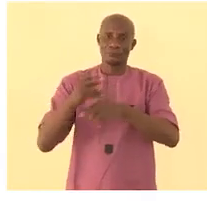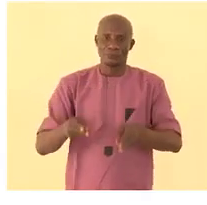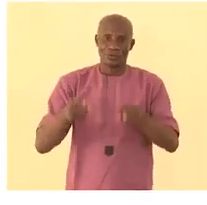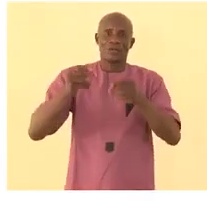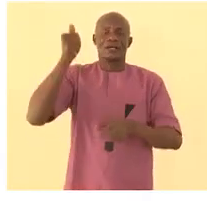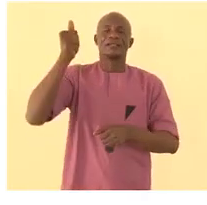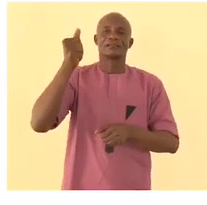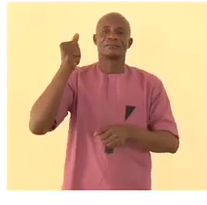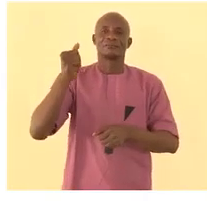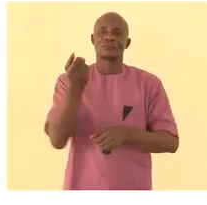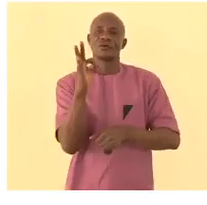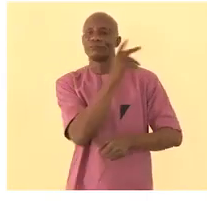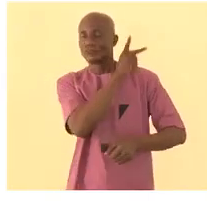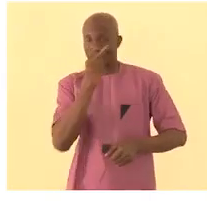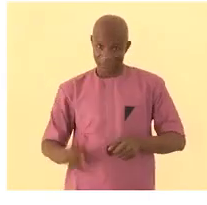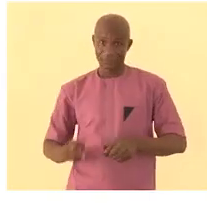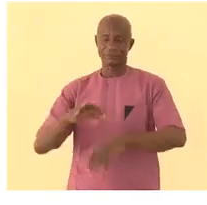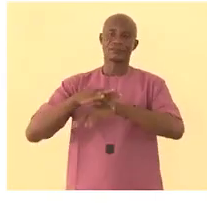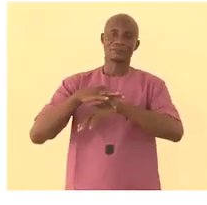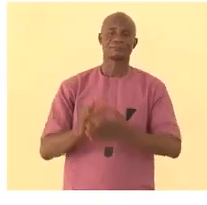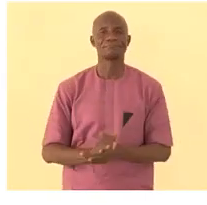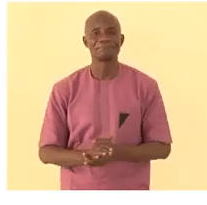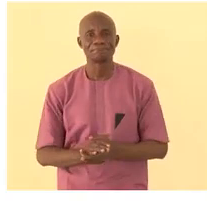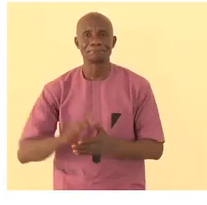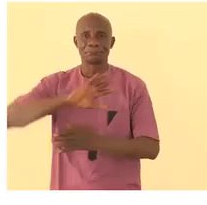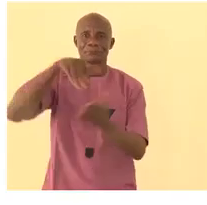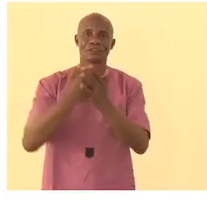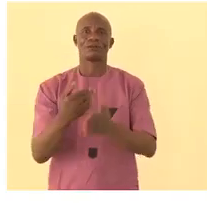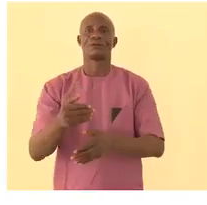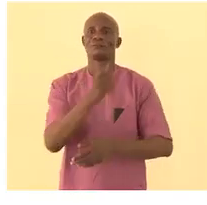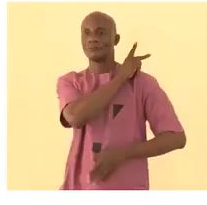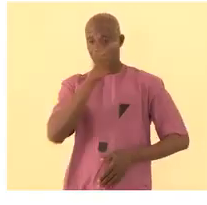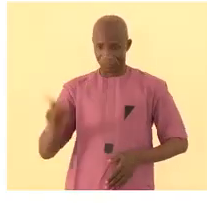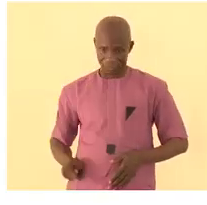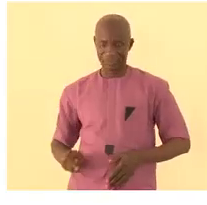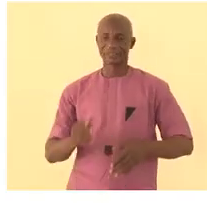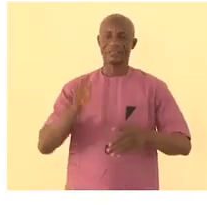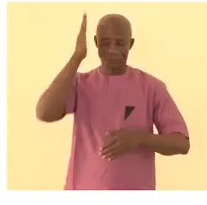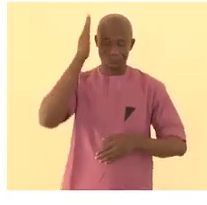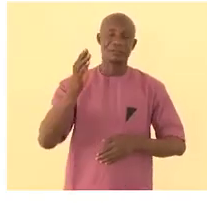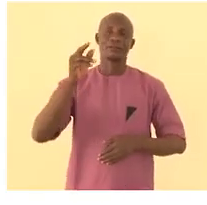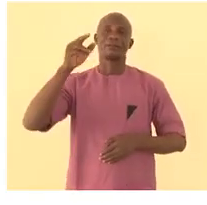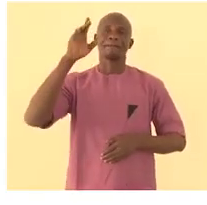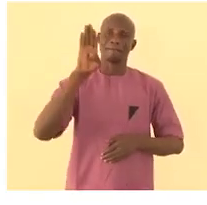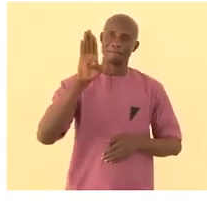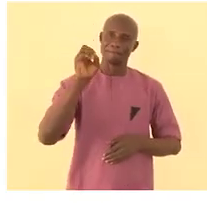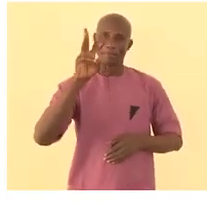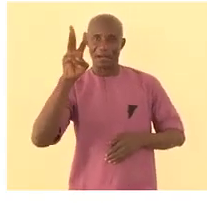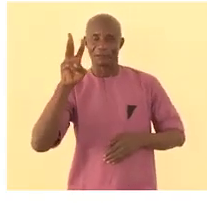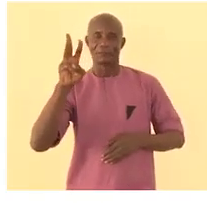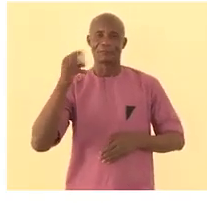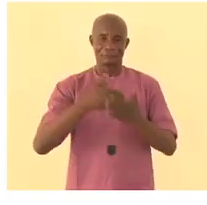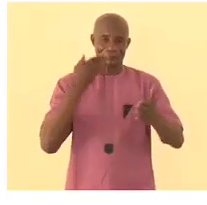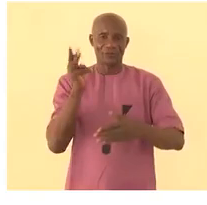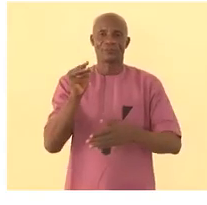The highest of the kings of the earth. All kings shall bow before him, and all